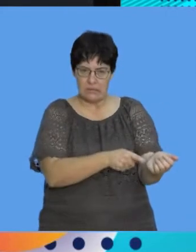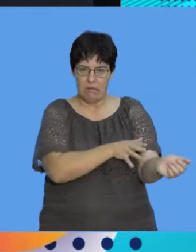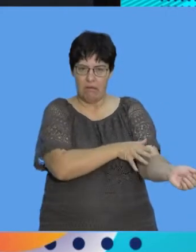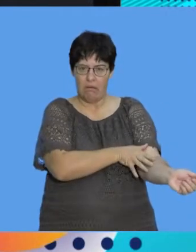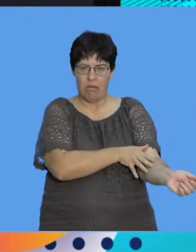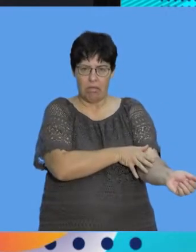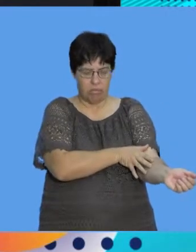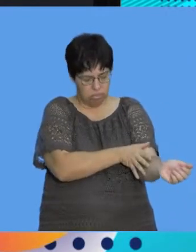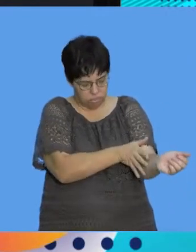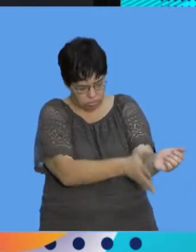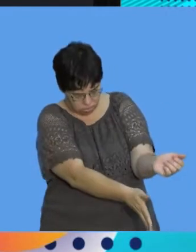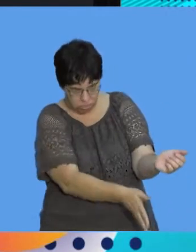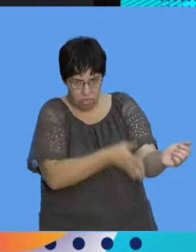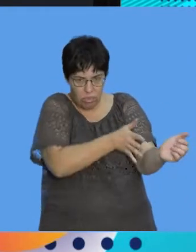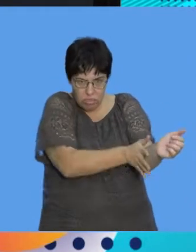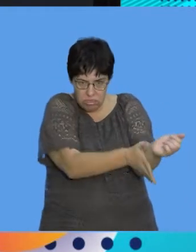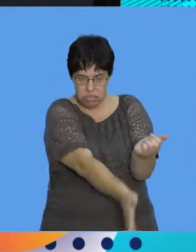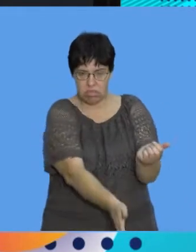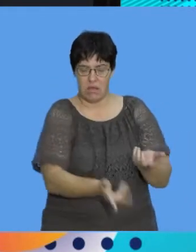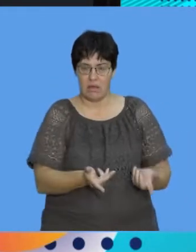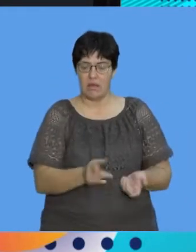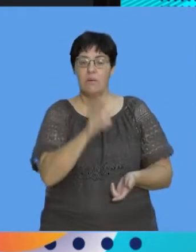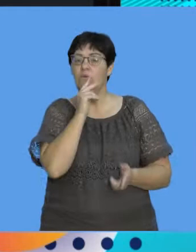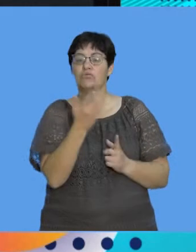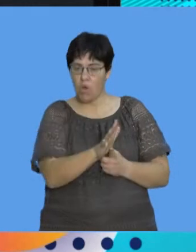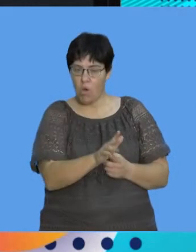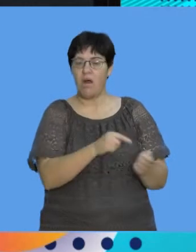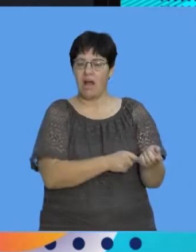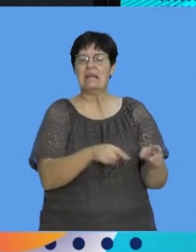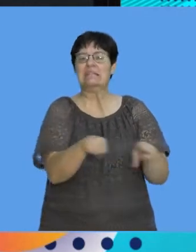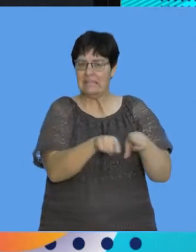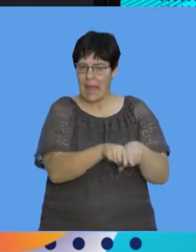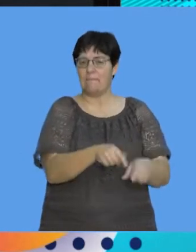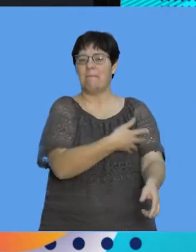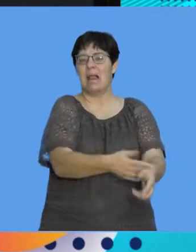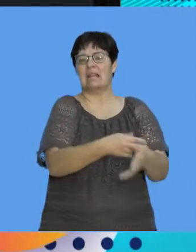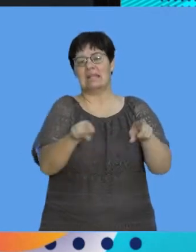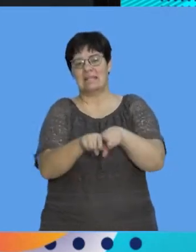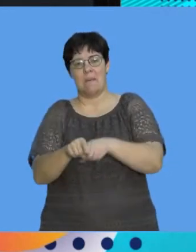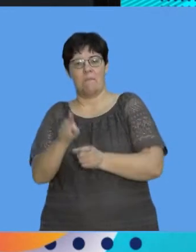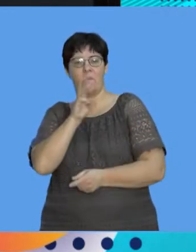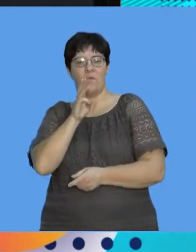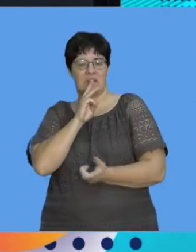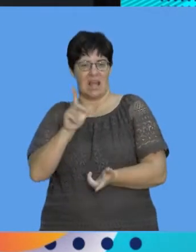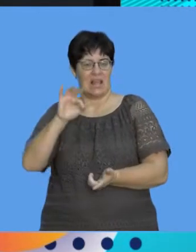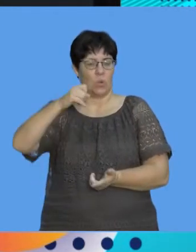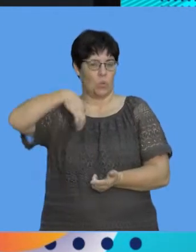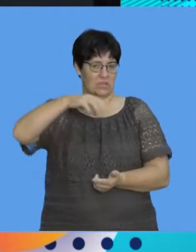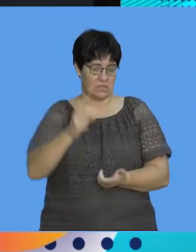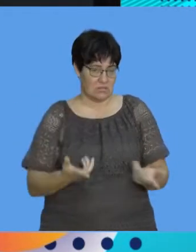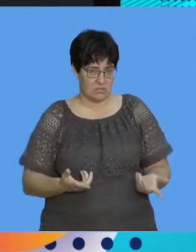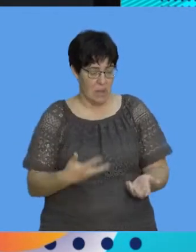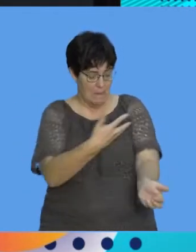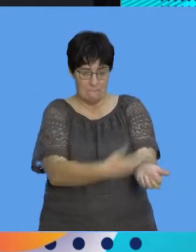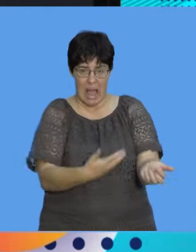it runs out, doesn't it? That shows me that it's a liquid, it's water. Now, if my blood wasn't water,